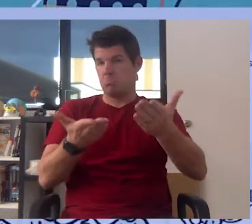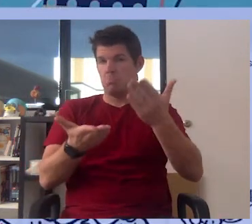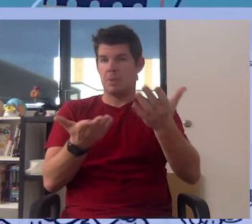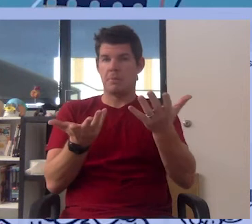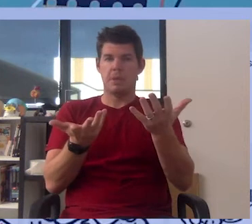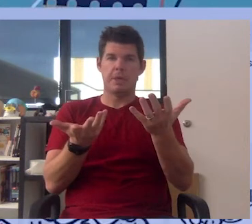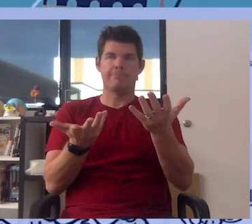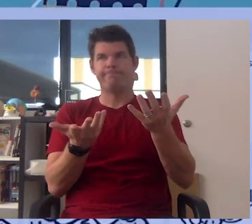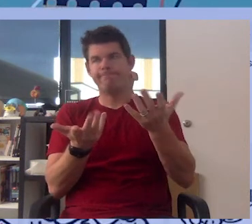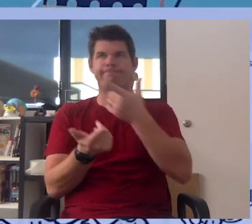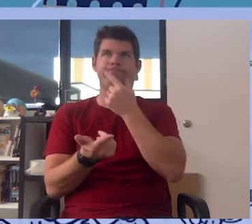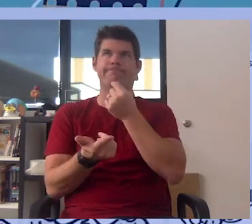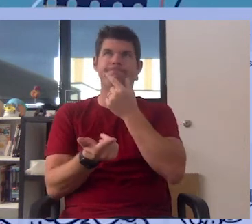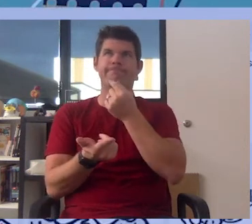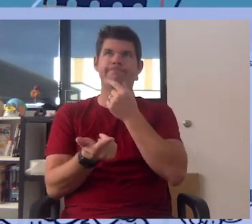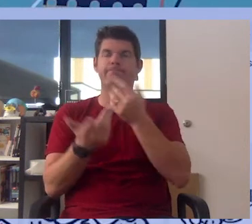mine